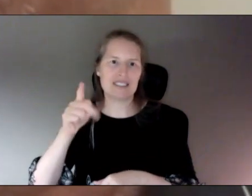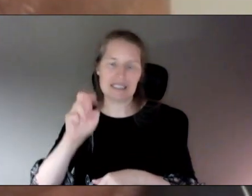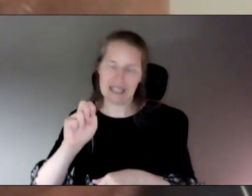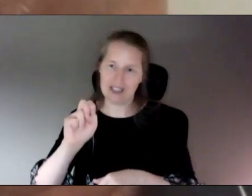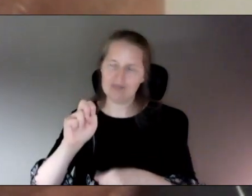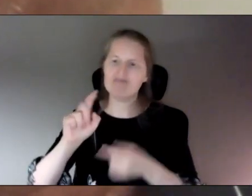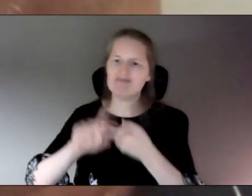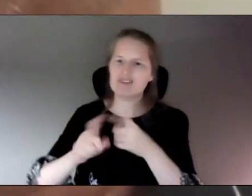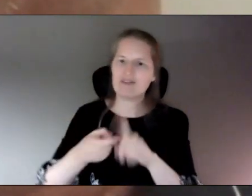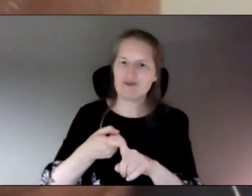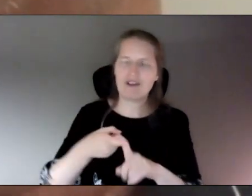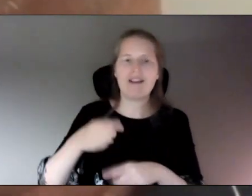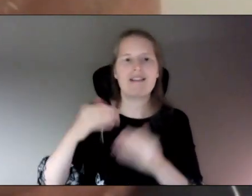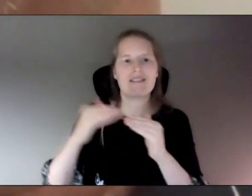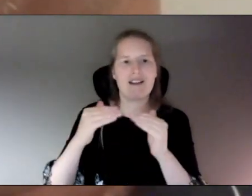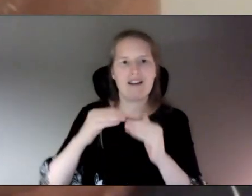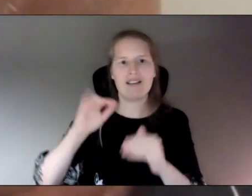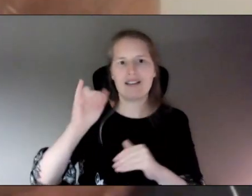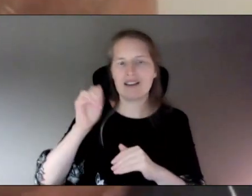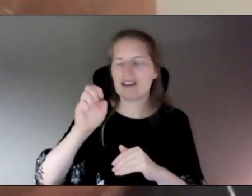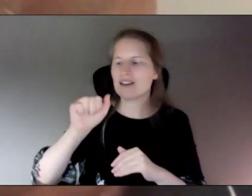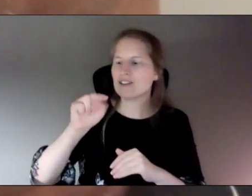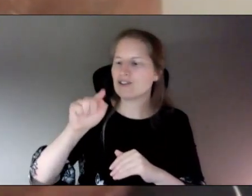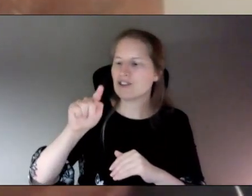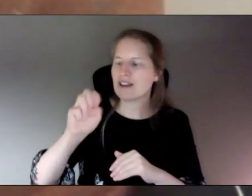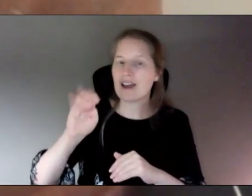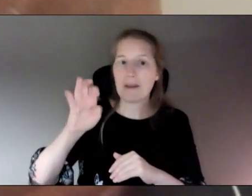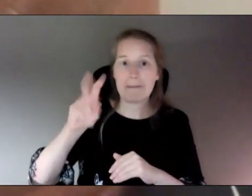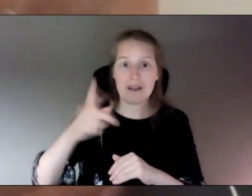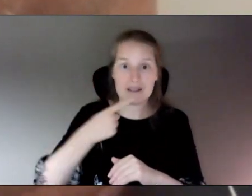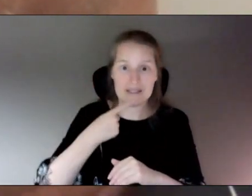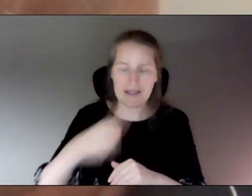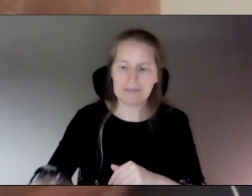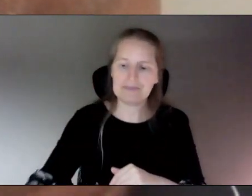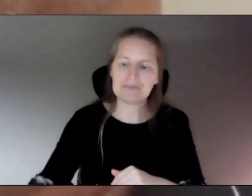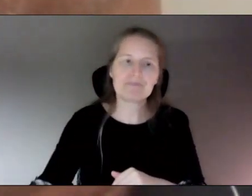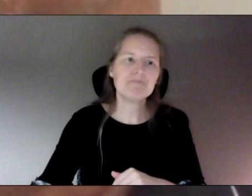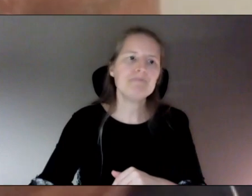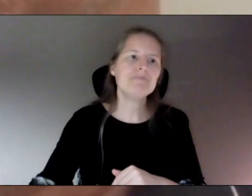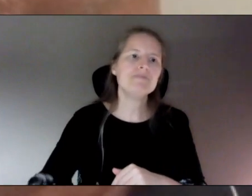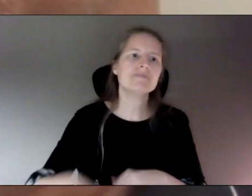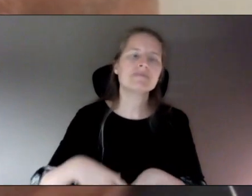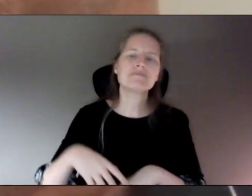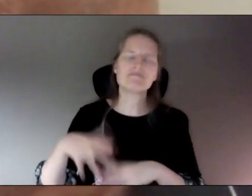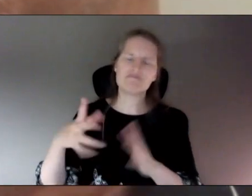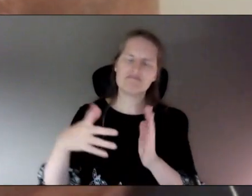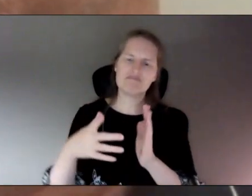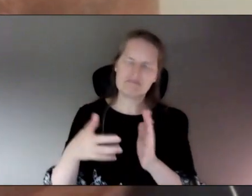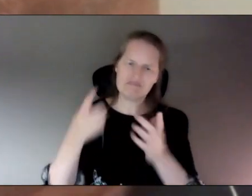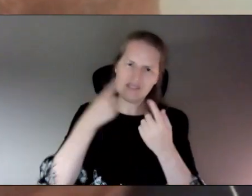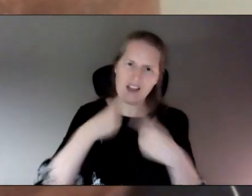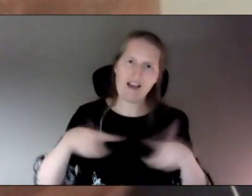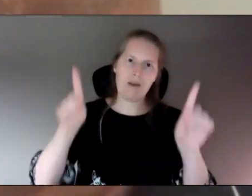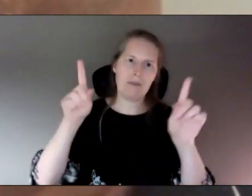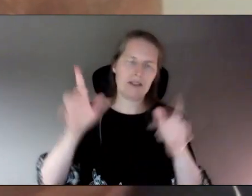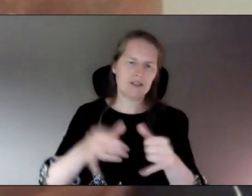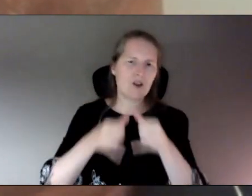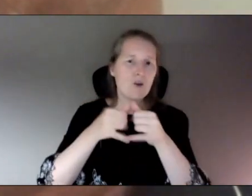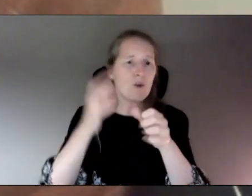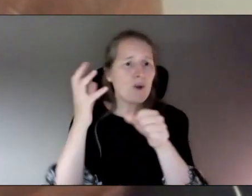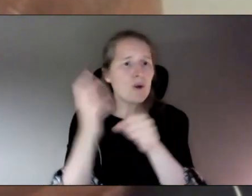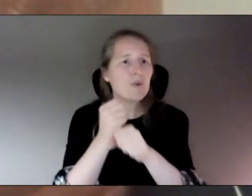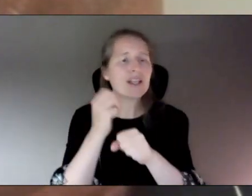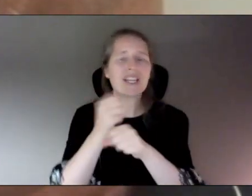Jeanette Buck had this to say. They wrote, an accomplished, award-winning, and